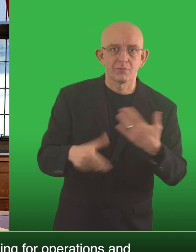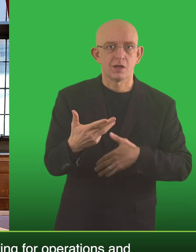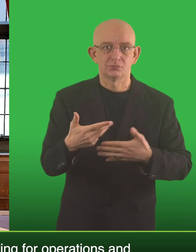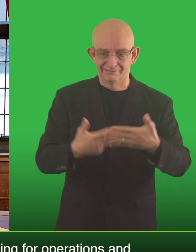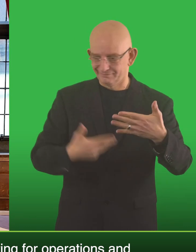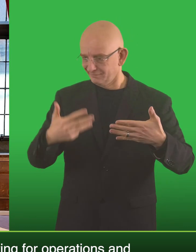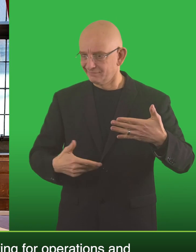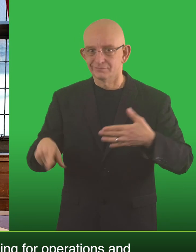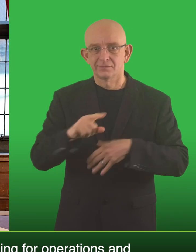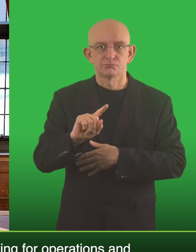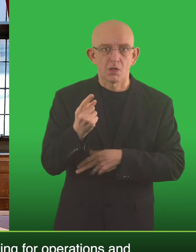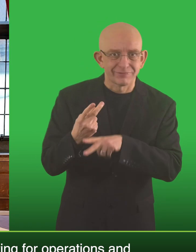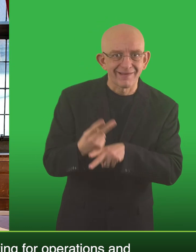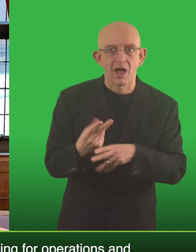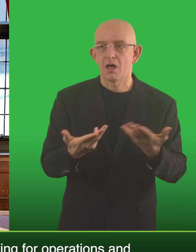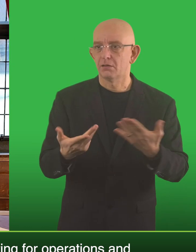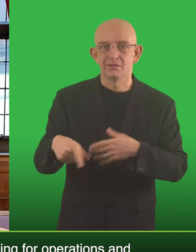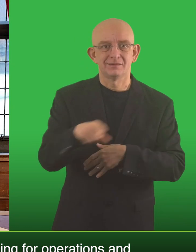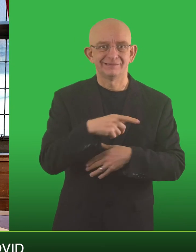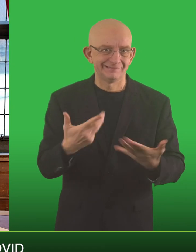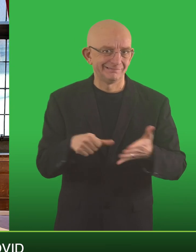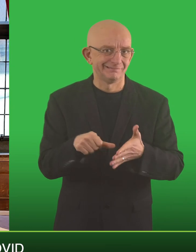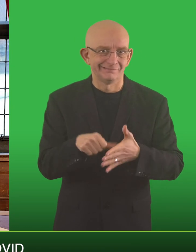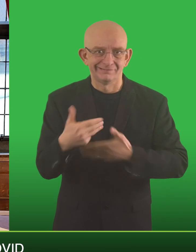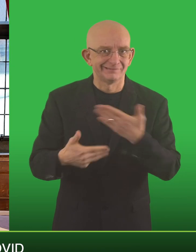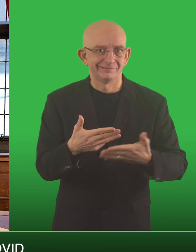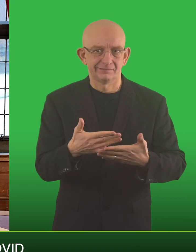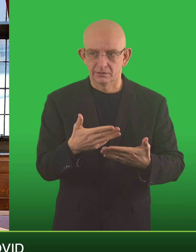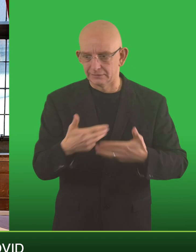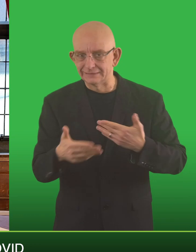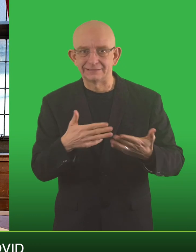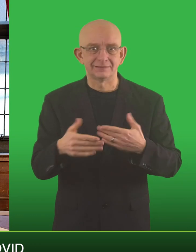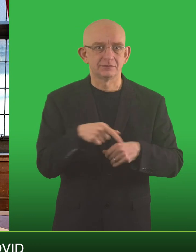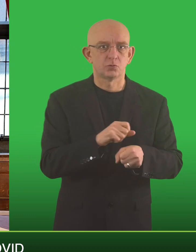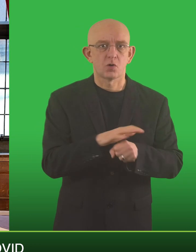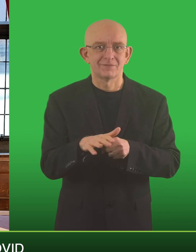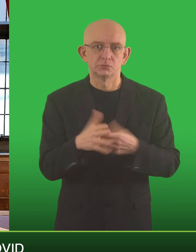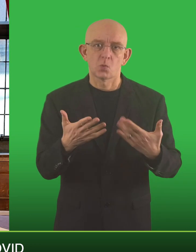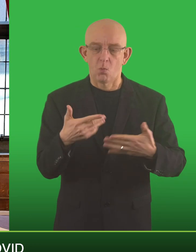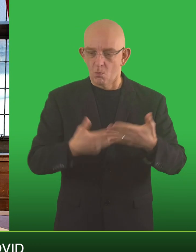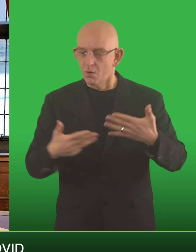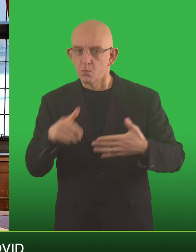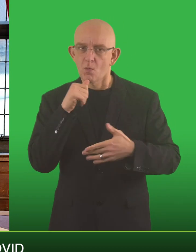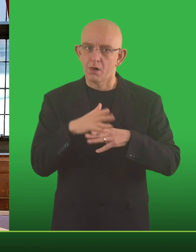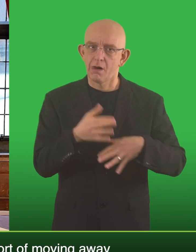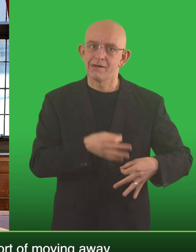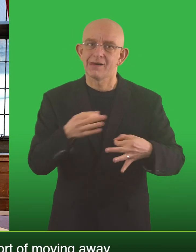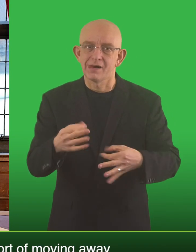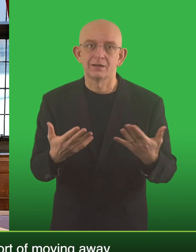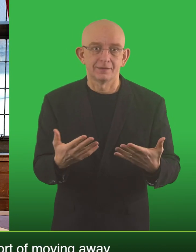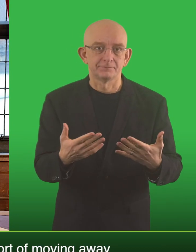operations, and a backlog in primary care, a backlog in social care. They're still busy with COVID, and so clearing that backlog is going to take some time.